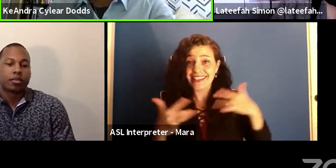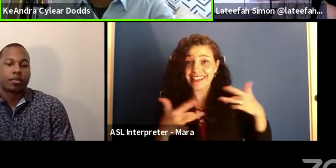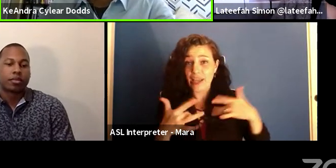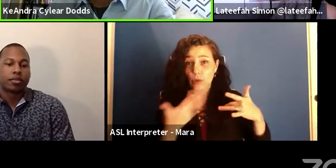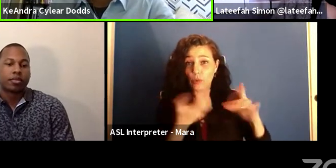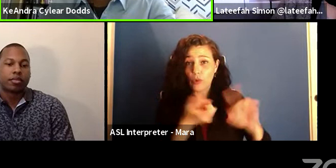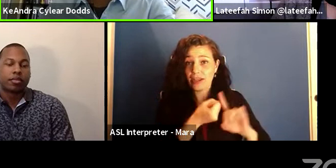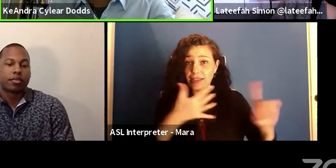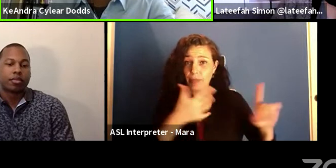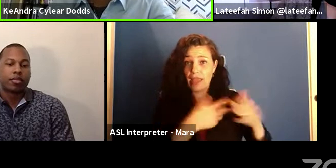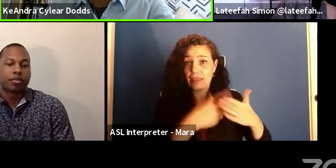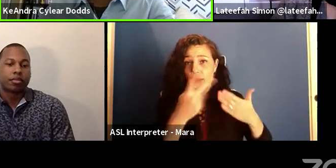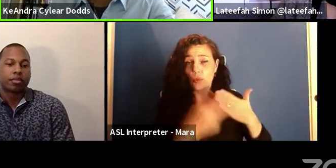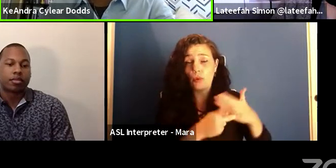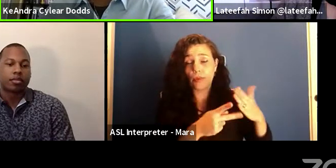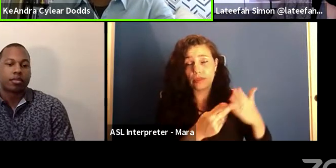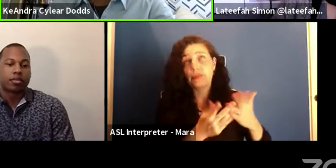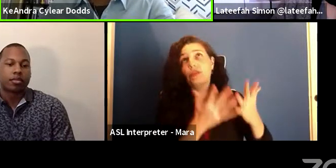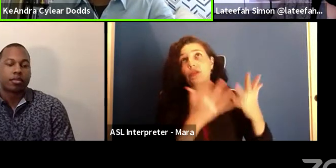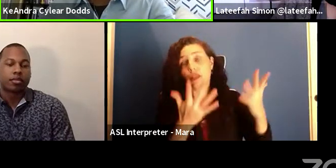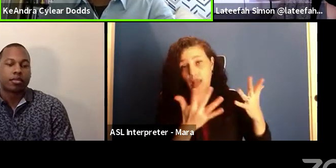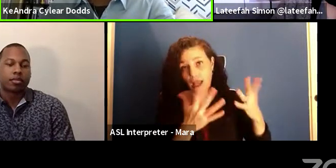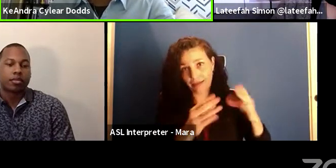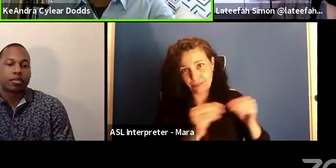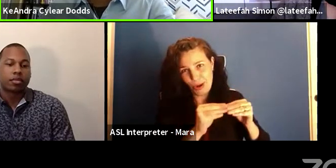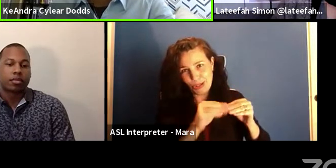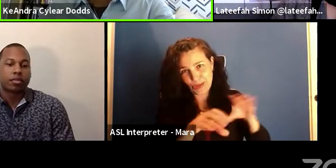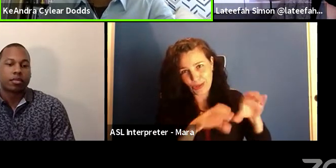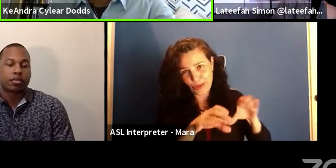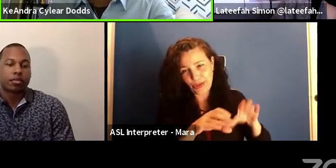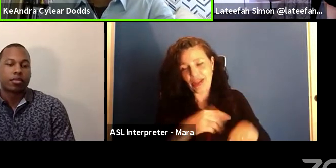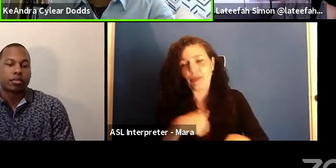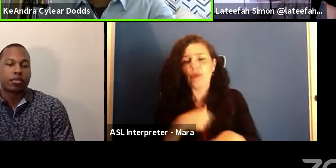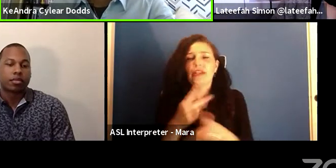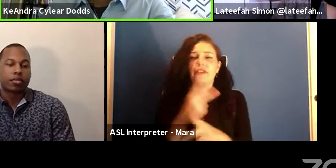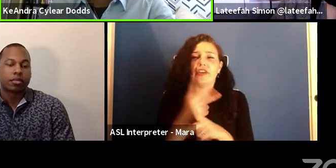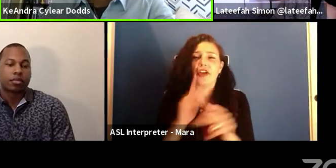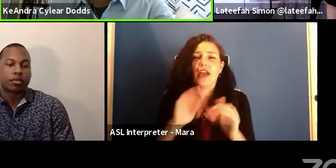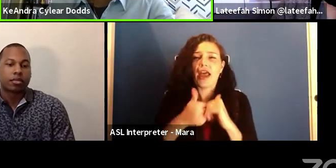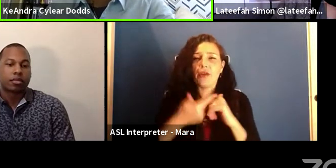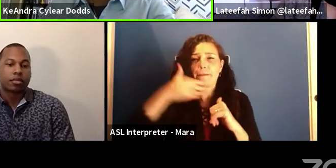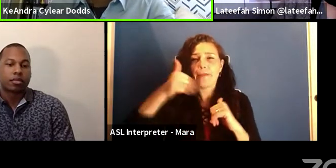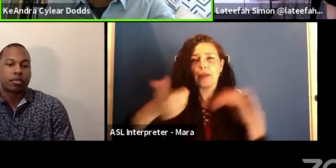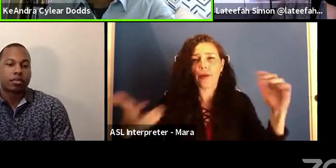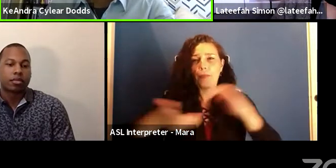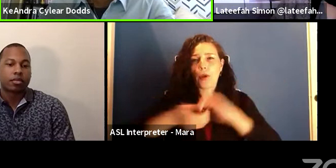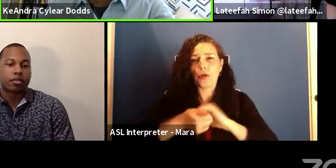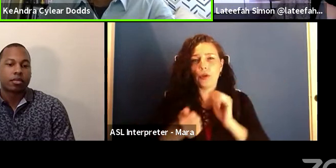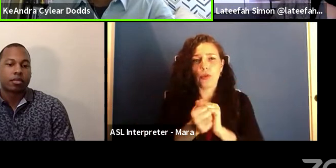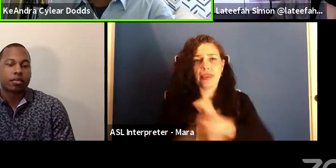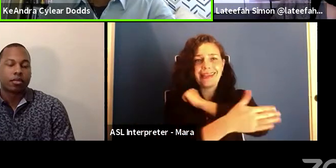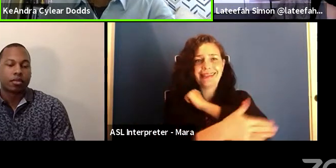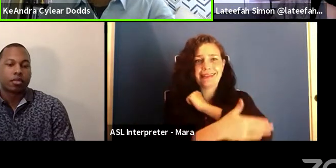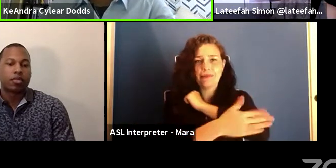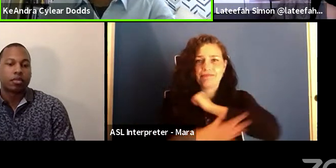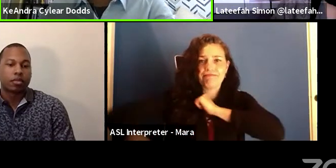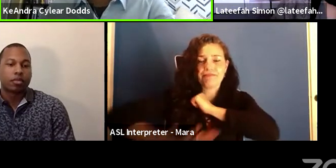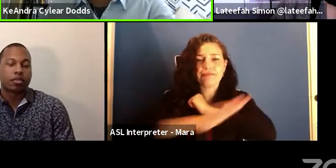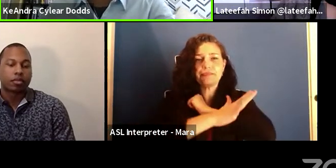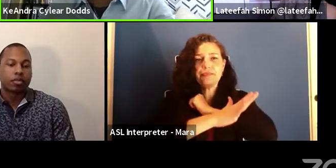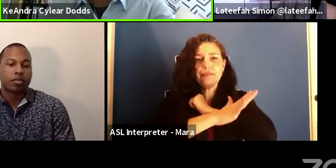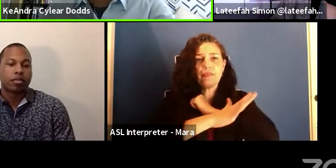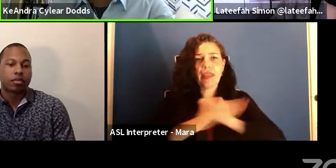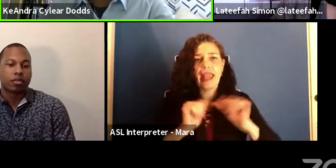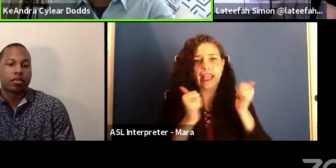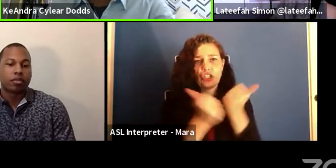do, but also figure out how do we better partner with the broader county agencies that are doing this work. You know, we are a